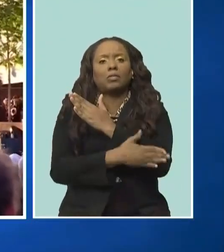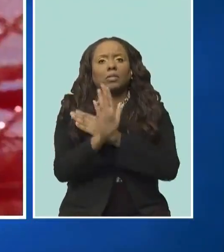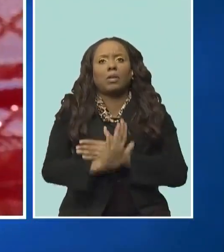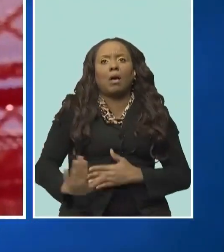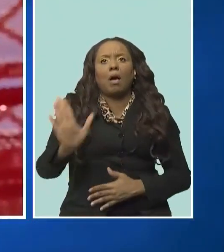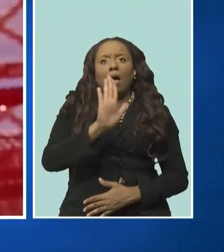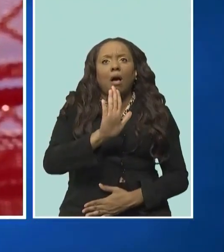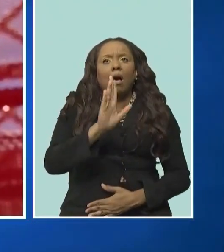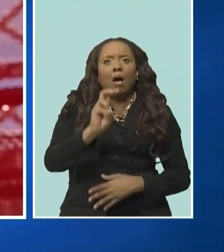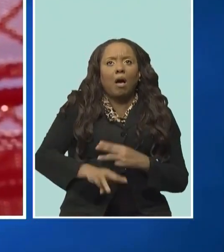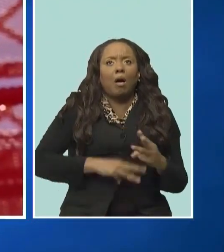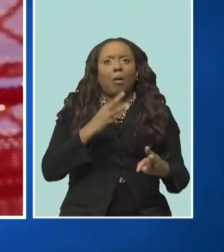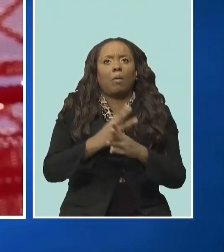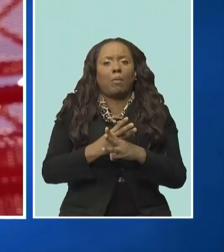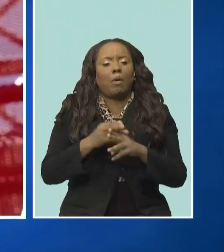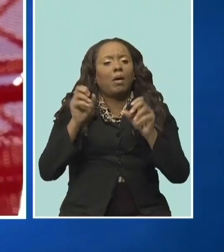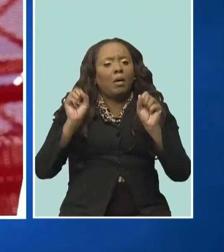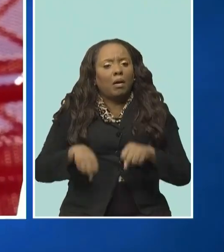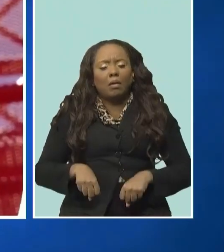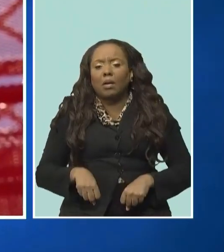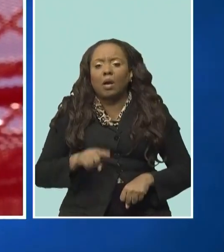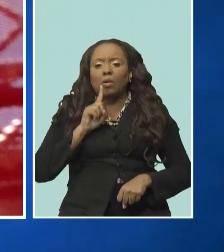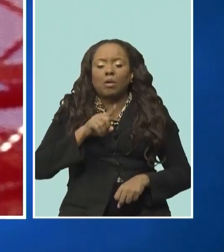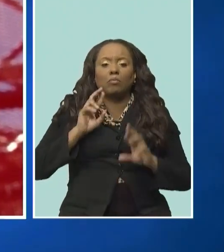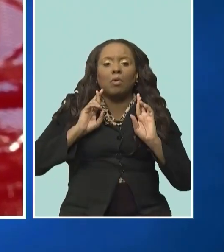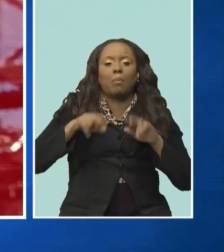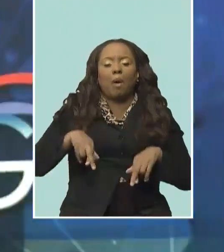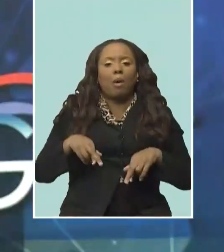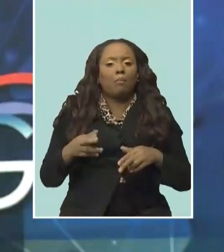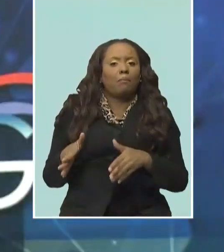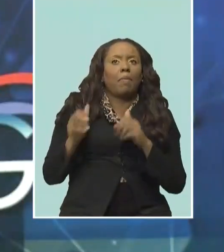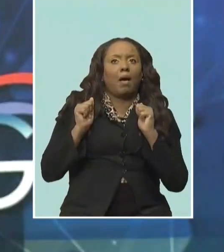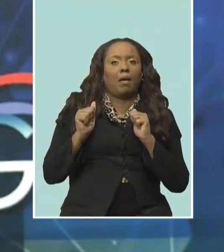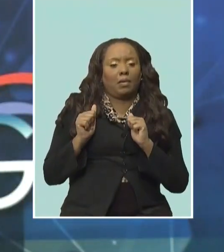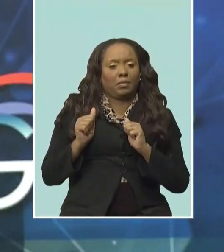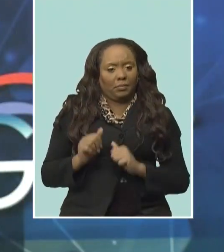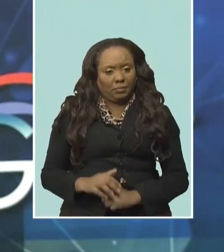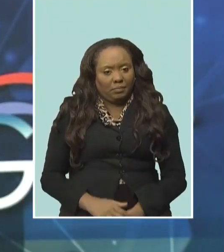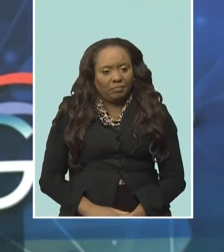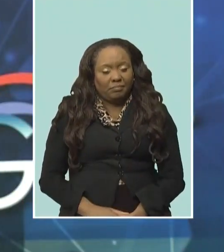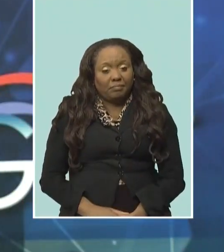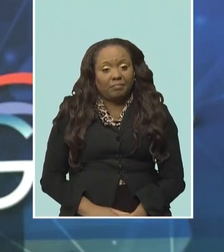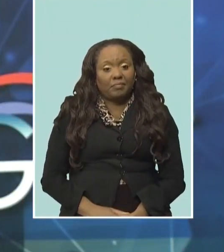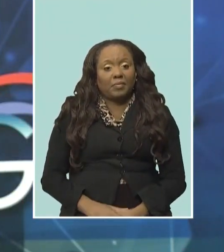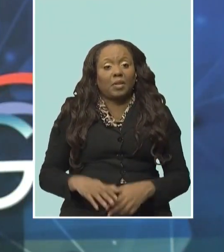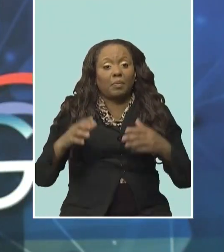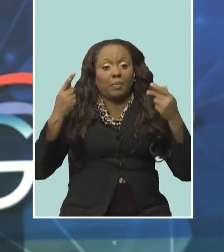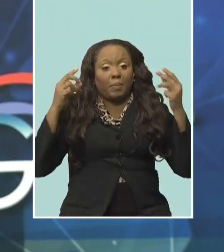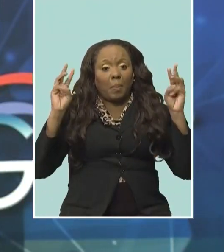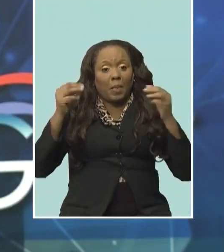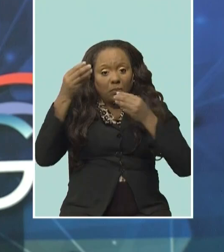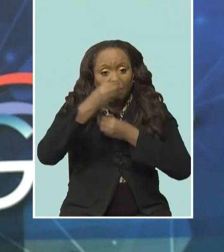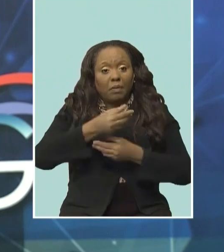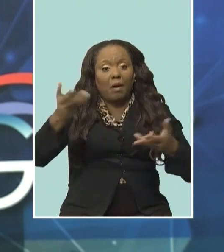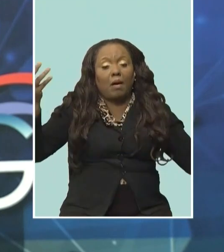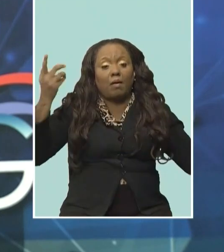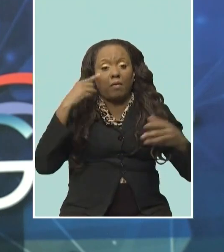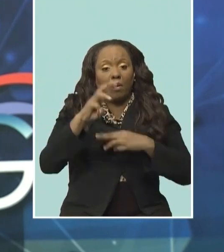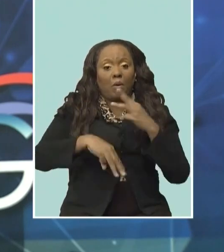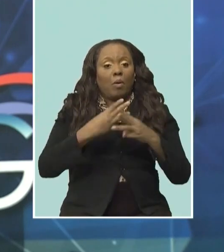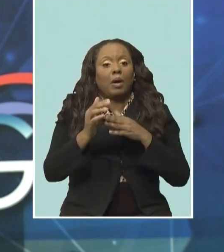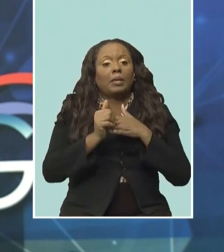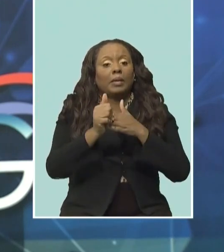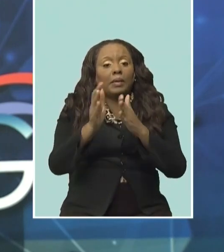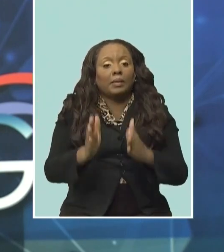the scale and the speed of what we have to do. Ms. Motley's message to world leaders, financial institutions and